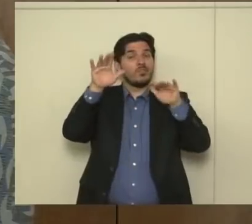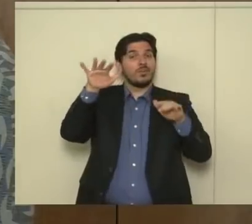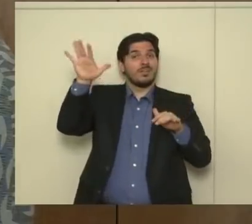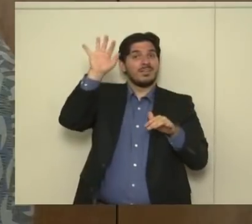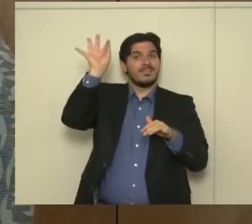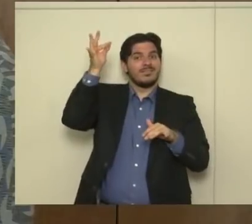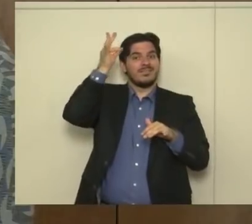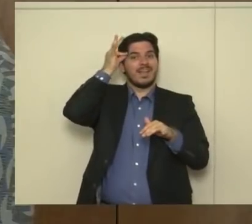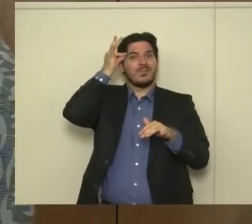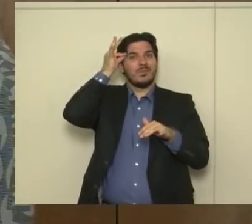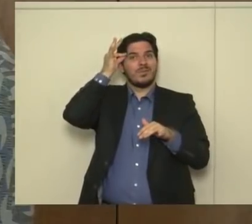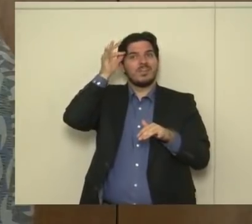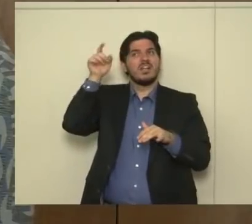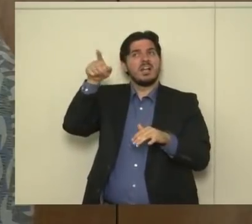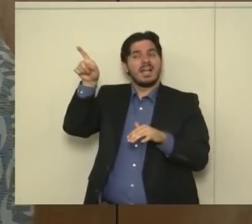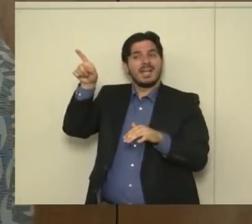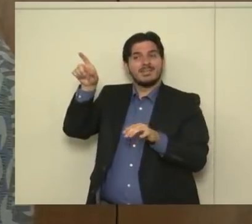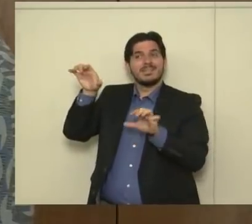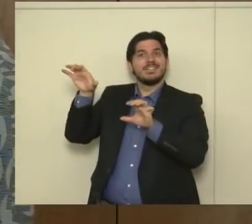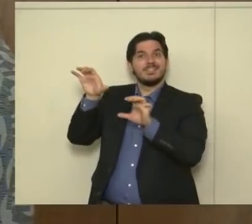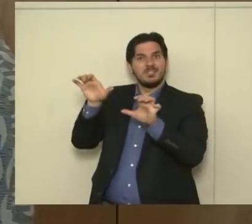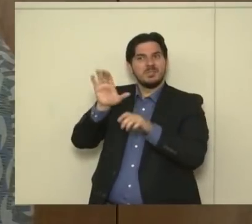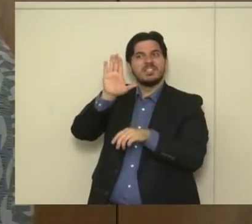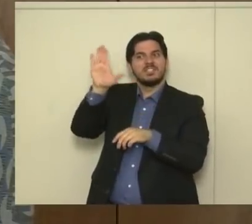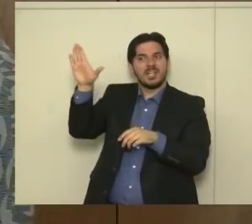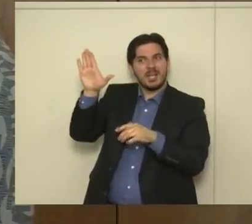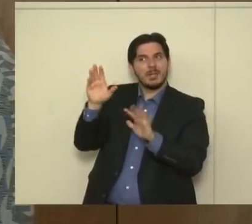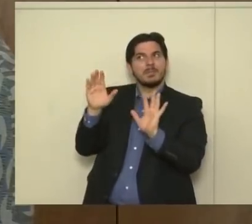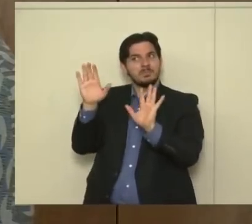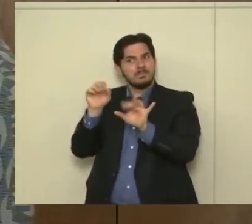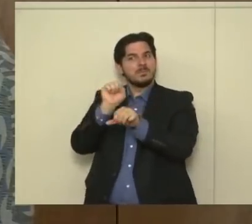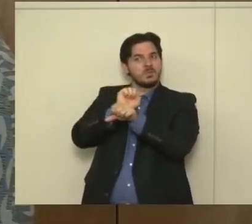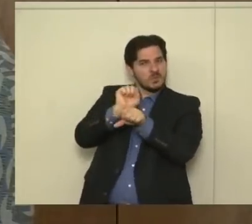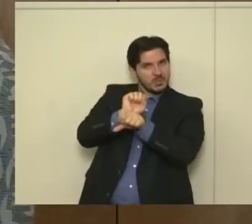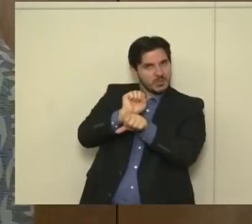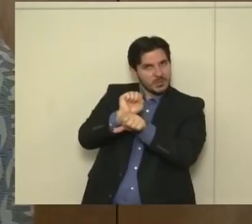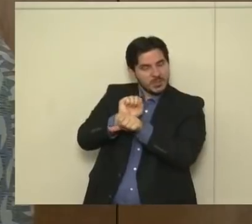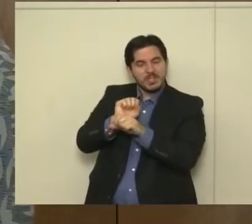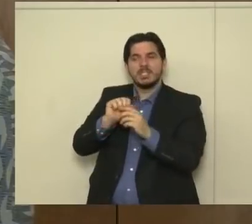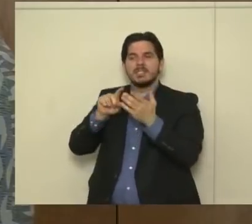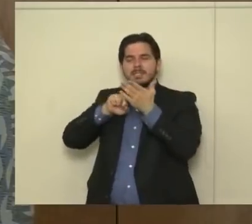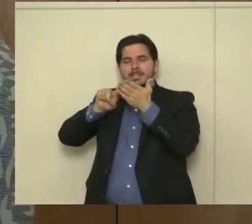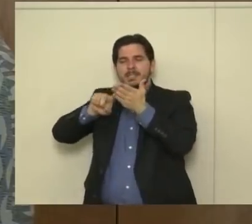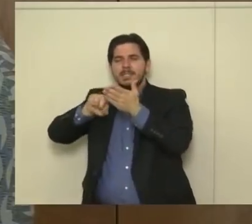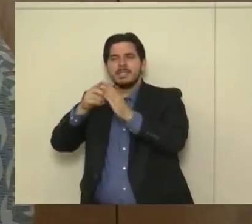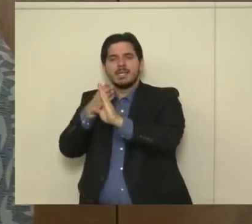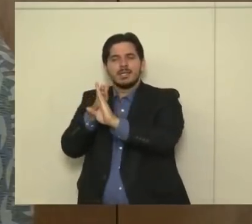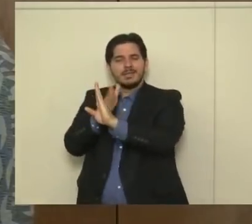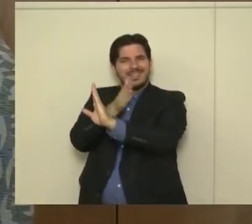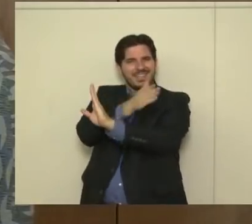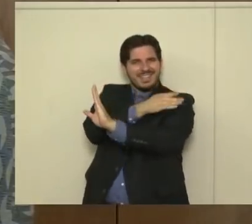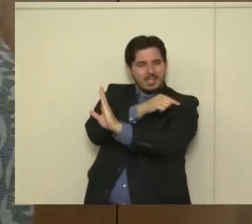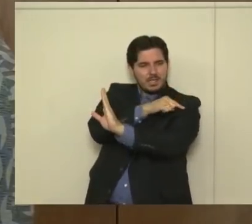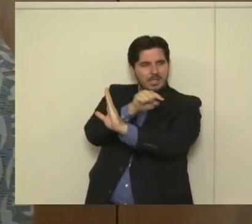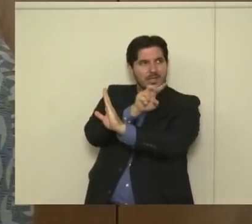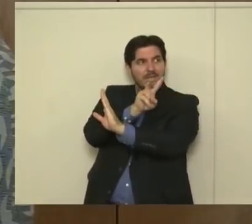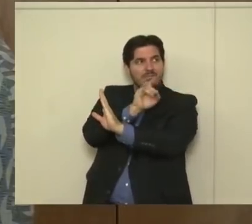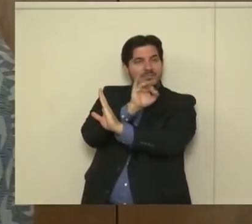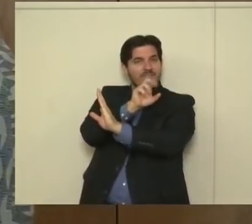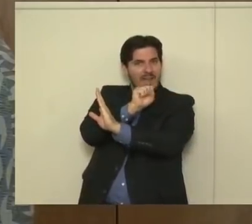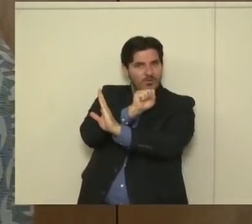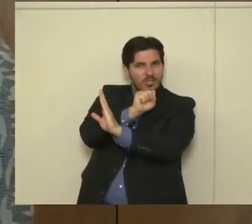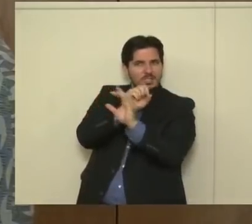best, which is they're looking at previous virus activity and information. Okay, this is a new virus,